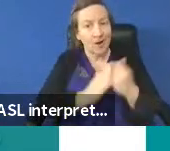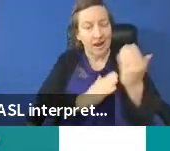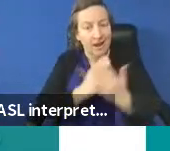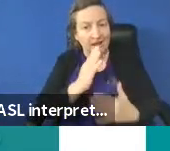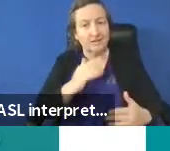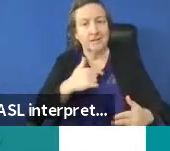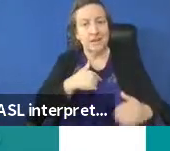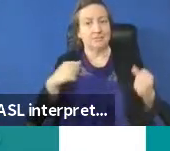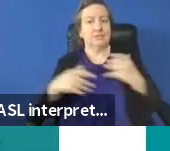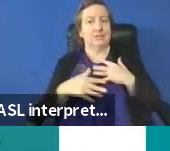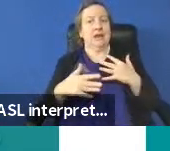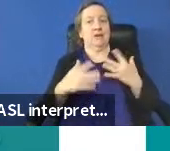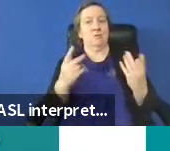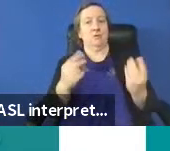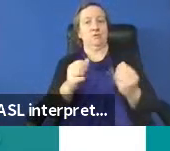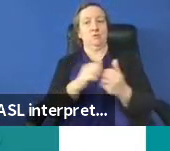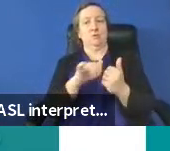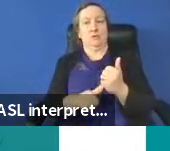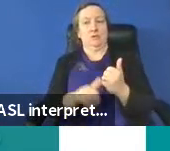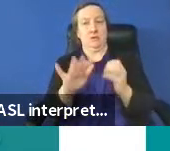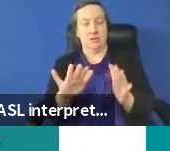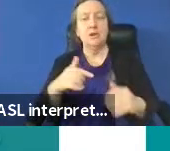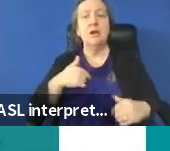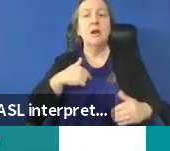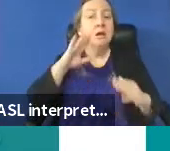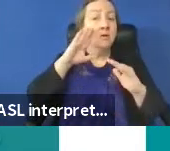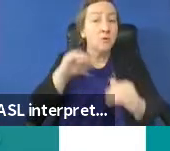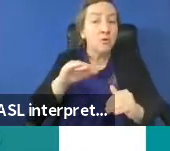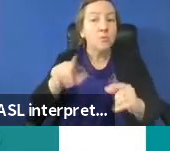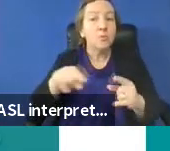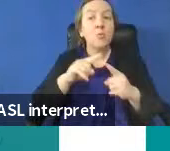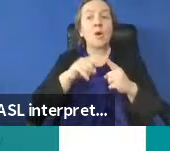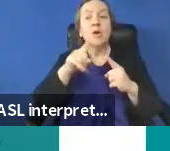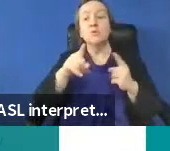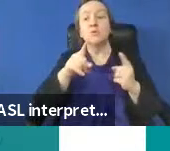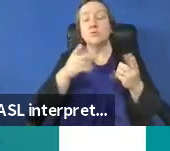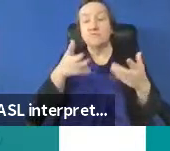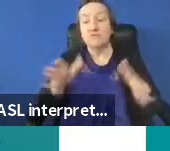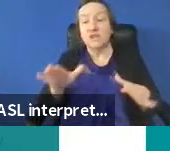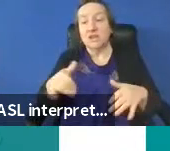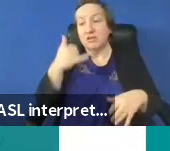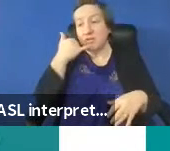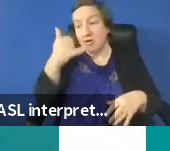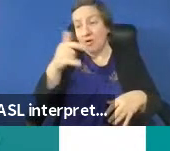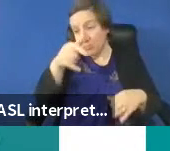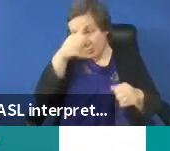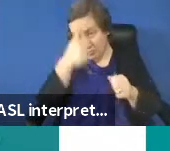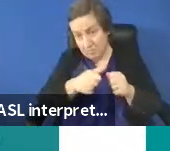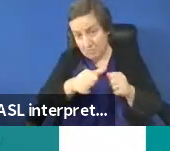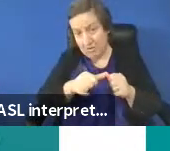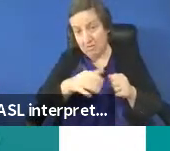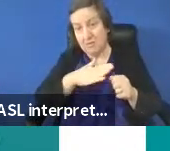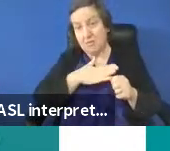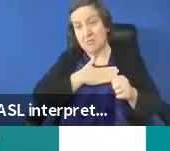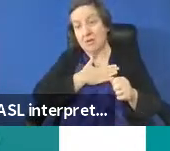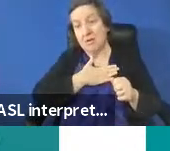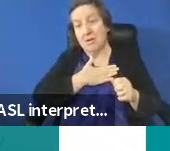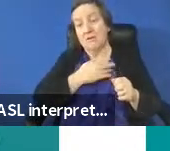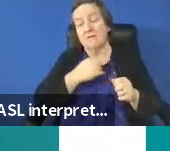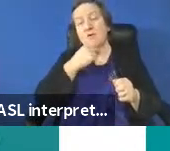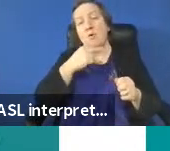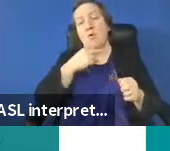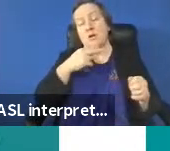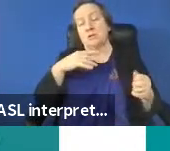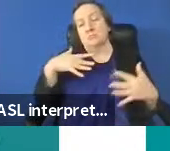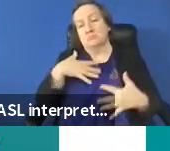am scared of what you might do with it. And I hope that when you log off this call, you remember my shaky voice. I hope